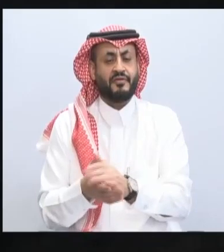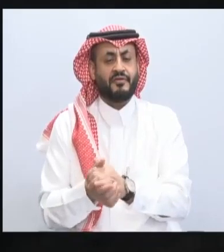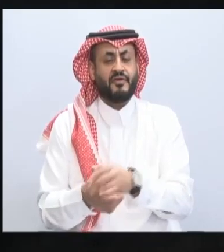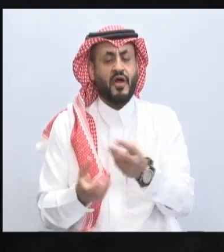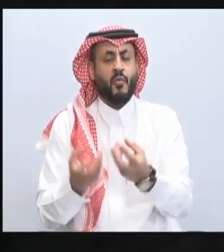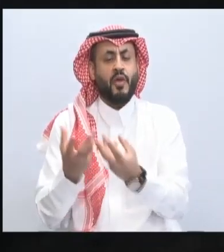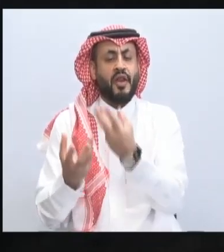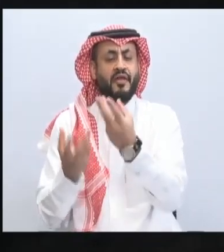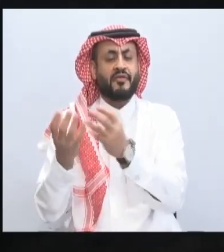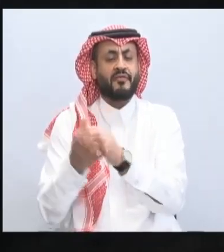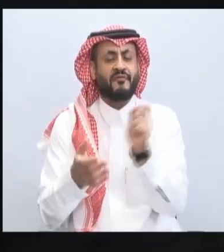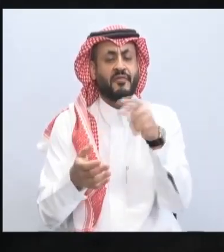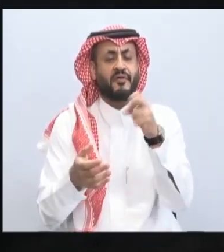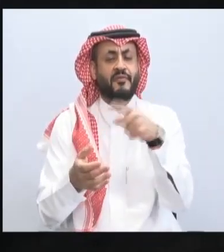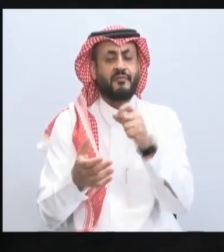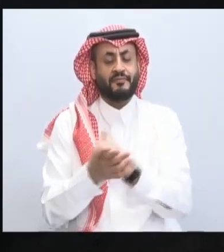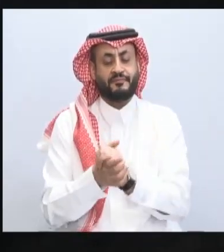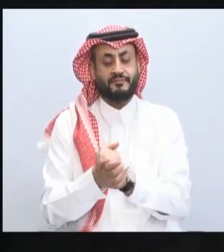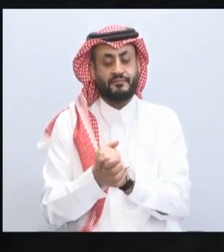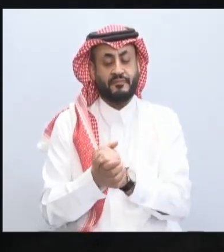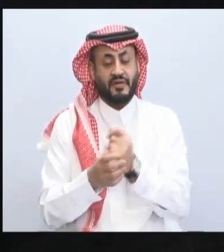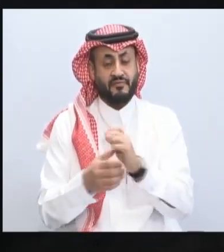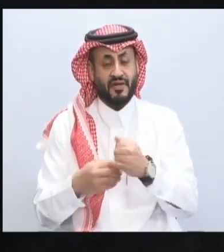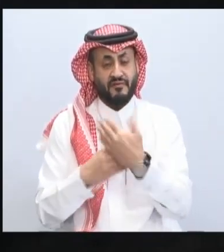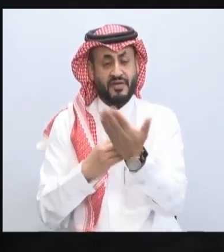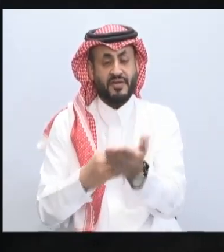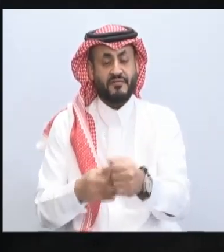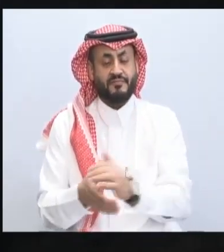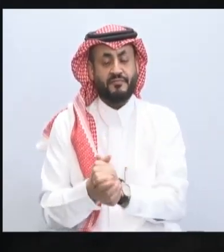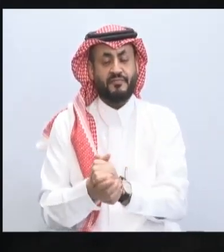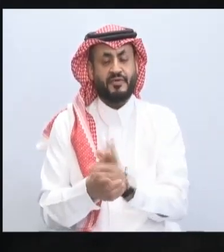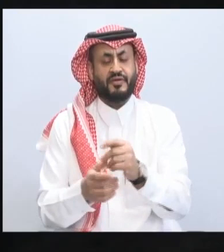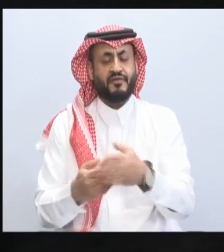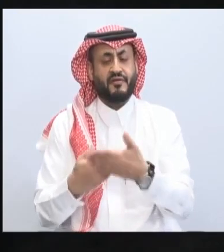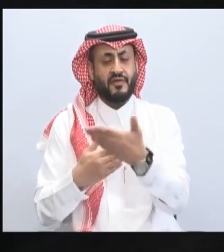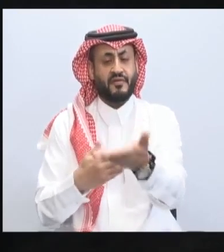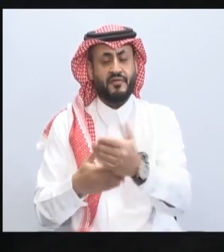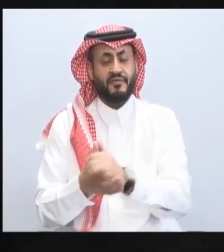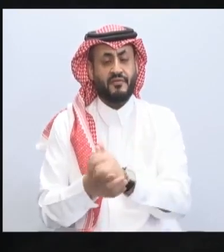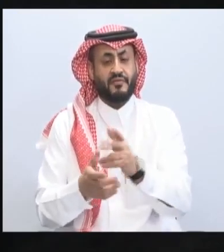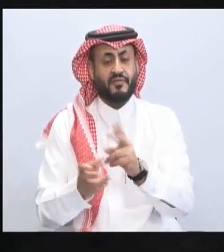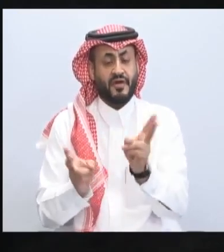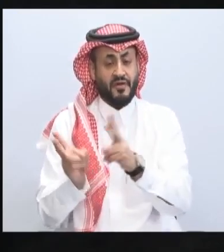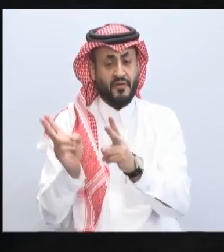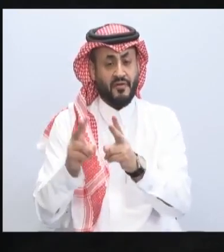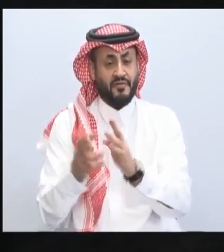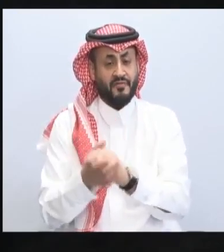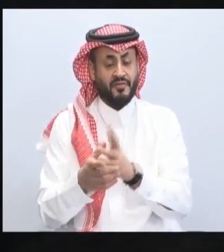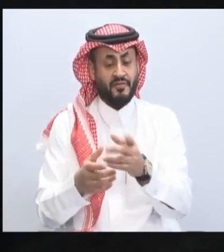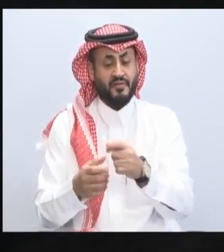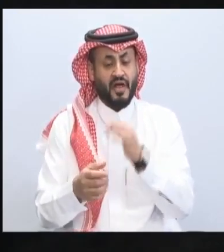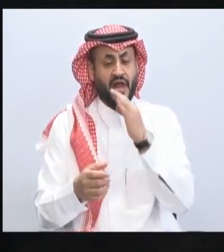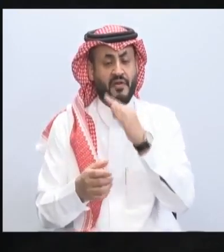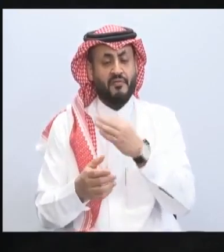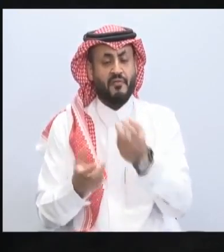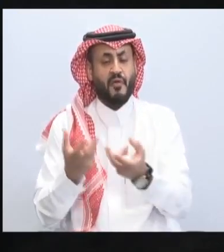signals. So when they want to just send a message or they want to just send out something or to warn somebody, they can use smoke